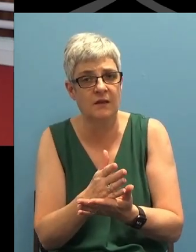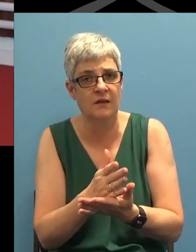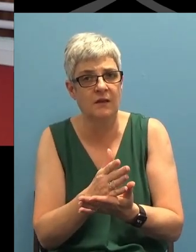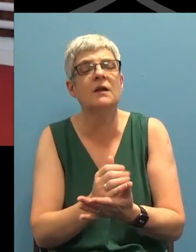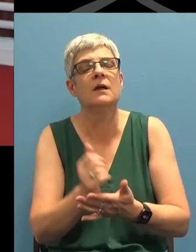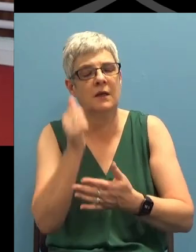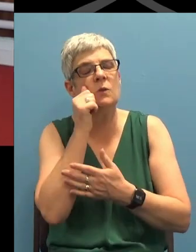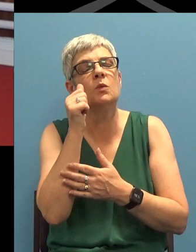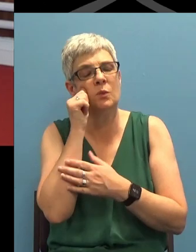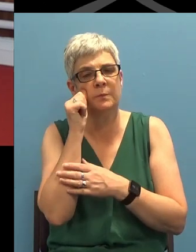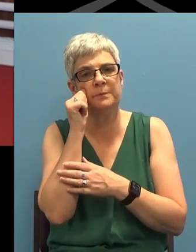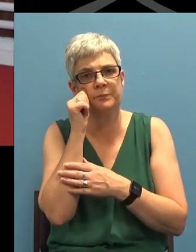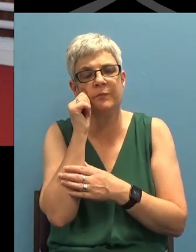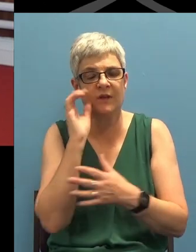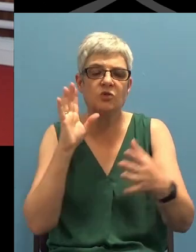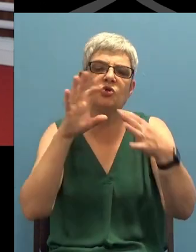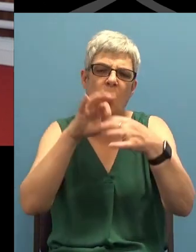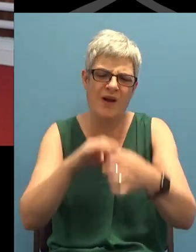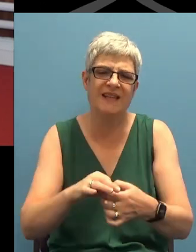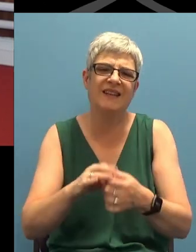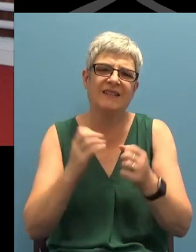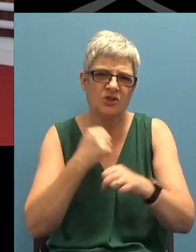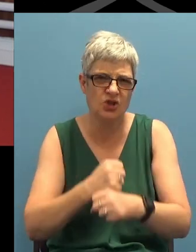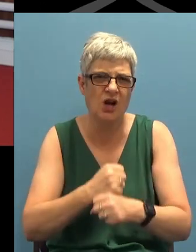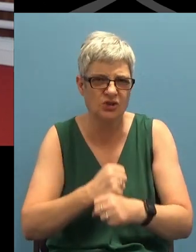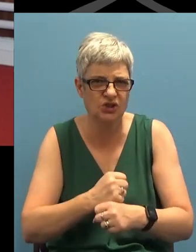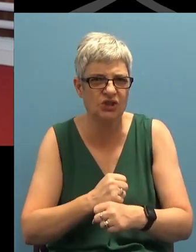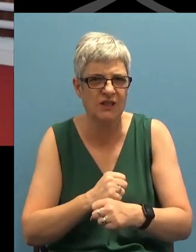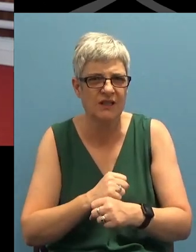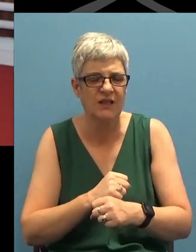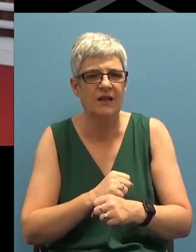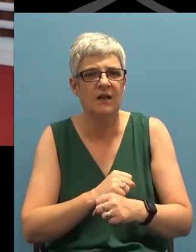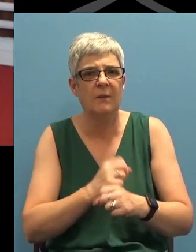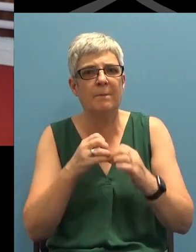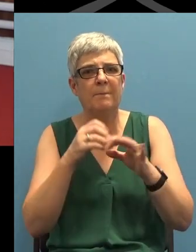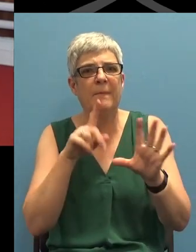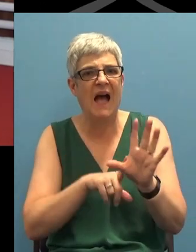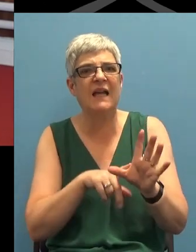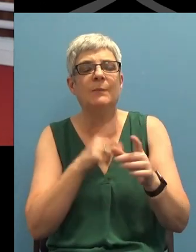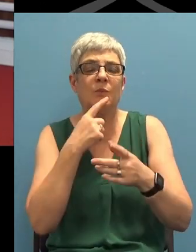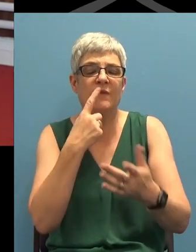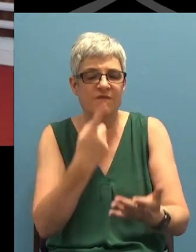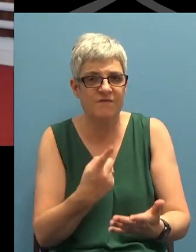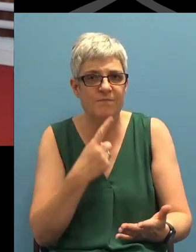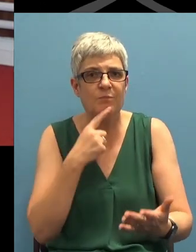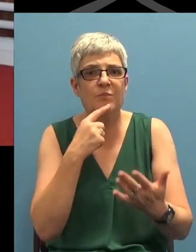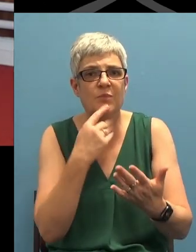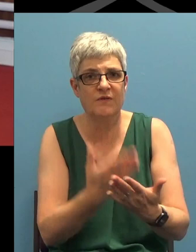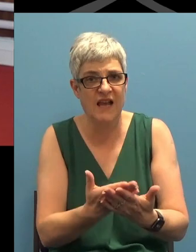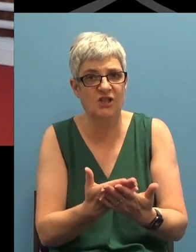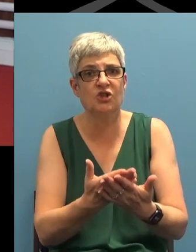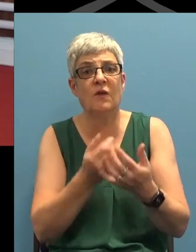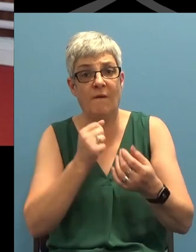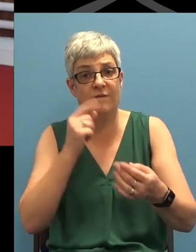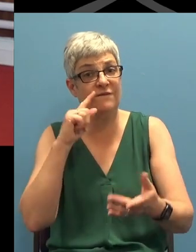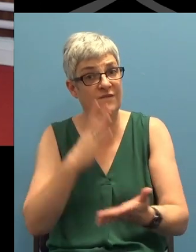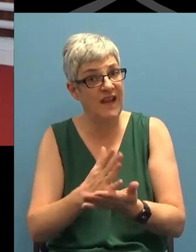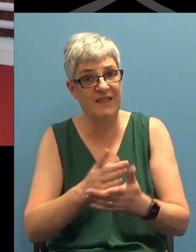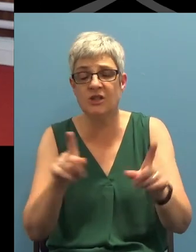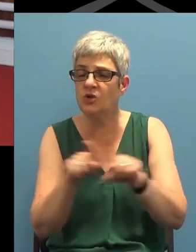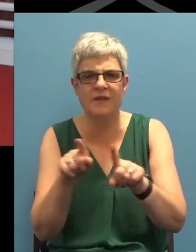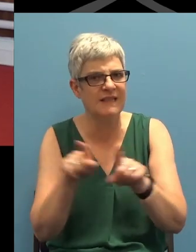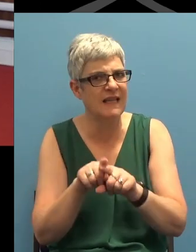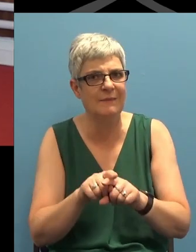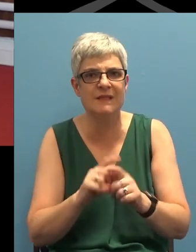Now, I know that joining a church organization by profession of faith is not the same thing as